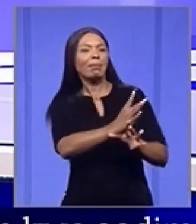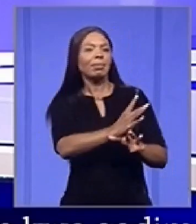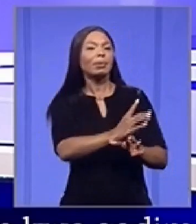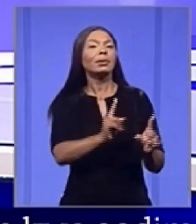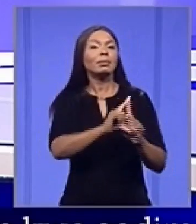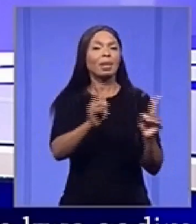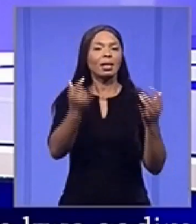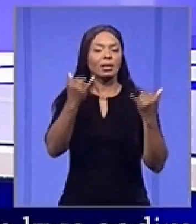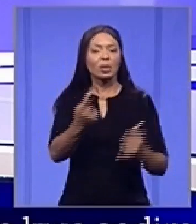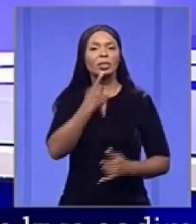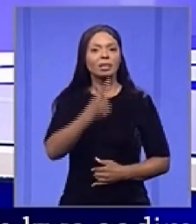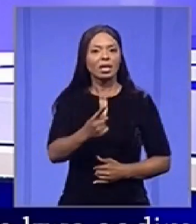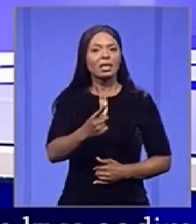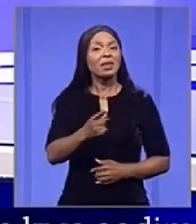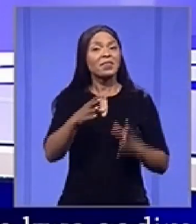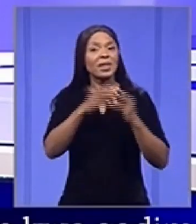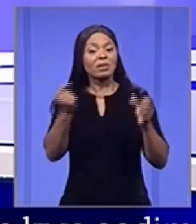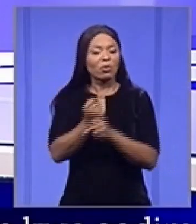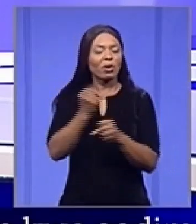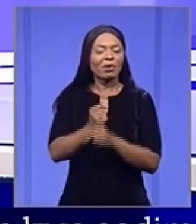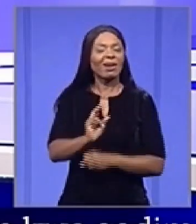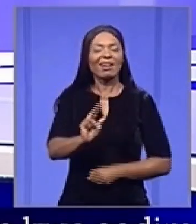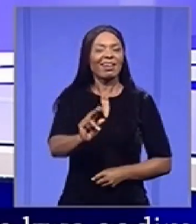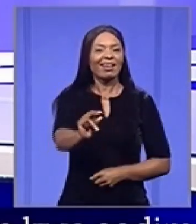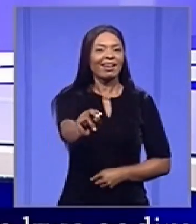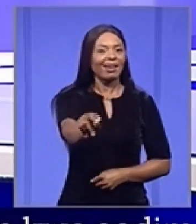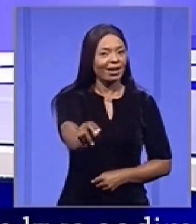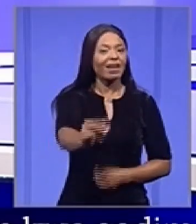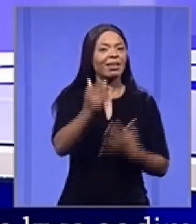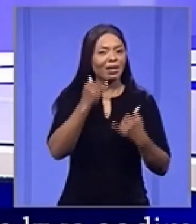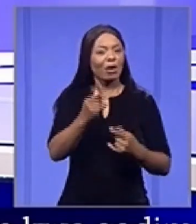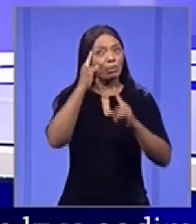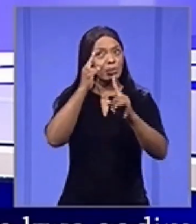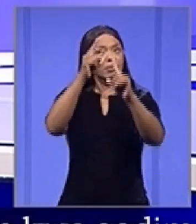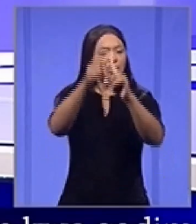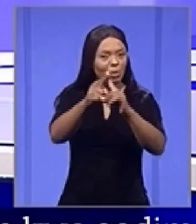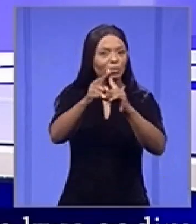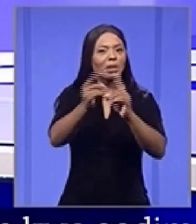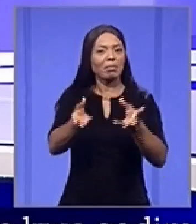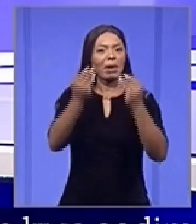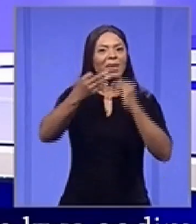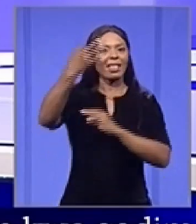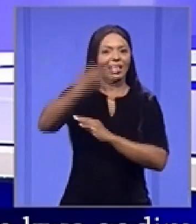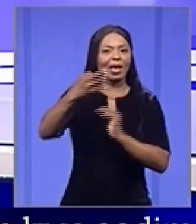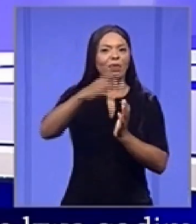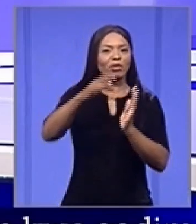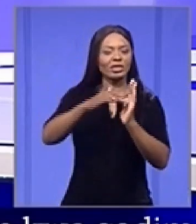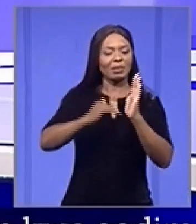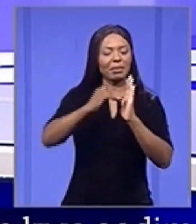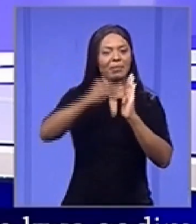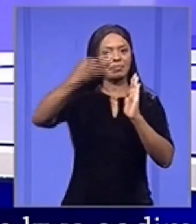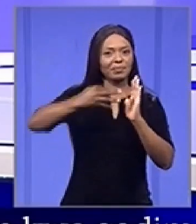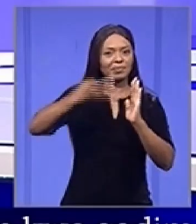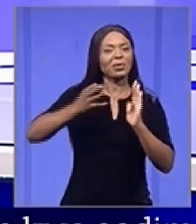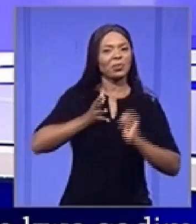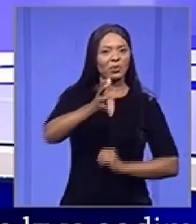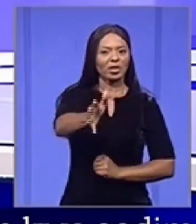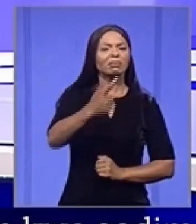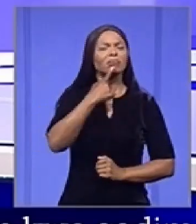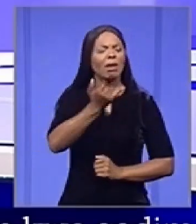batshameki ba re tiro ya bone ga ise fele. Mme ba mo maikaelelong a go fetsa mo legatong la boraro. Ba re ba itumeletse ka mokgwa o